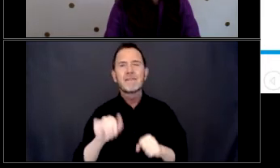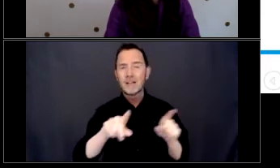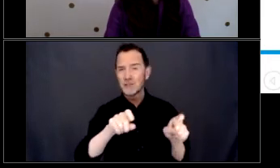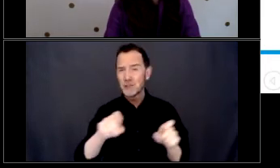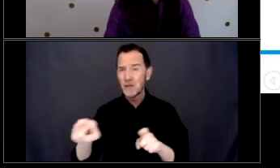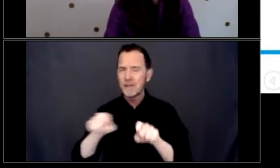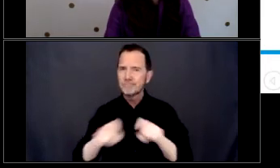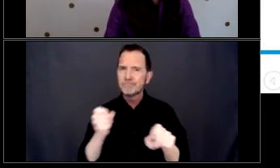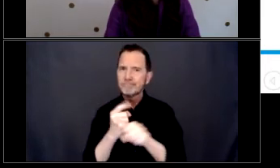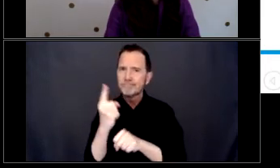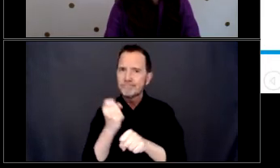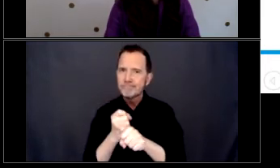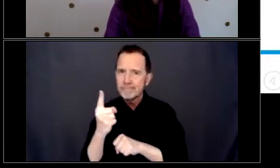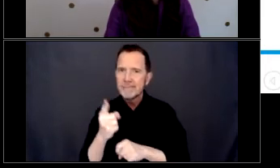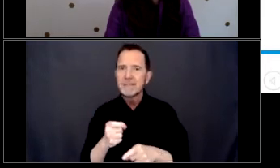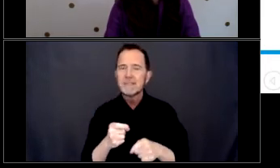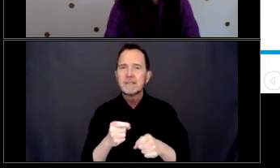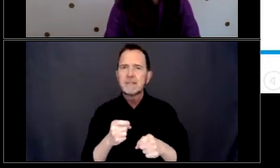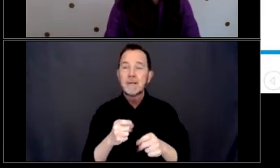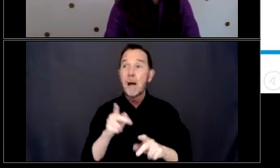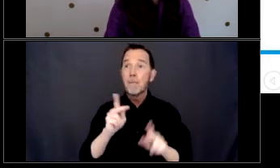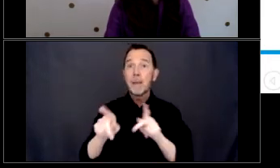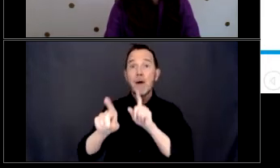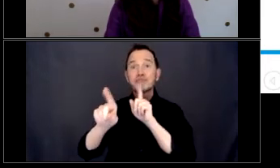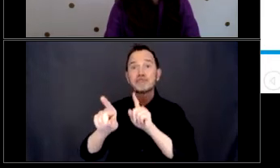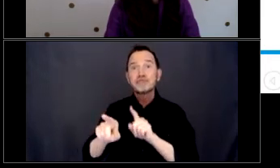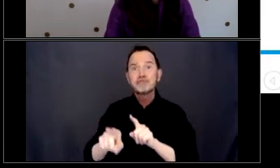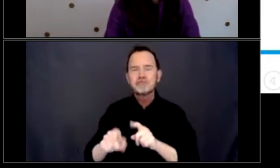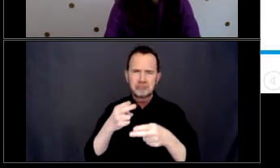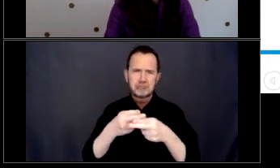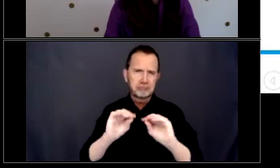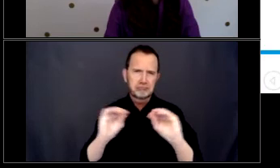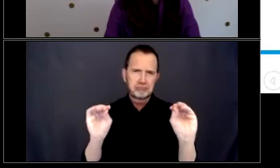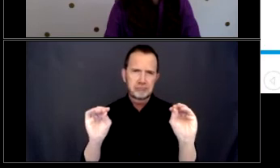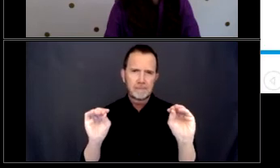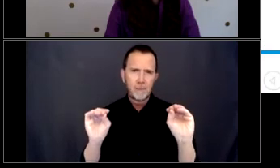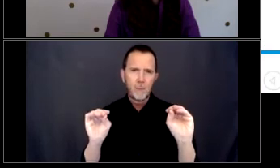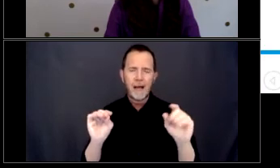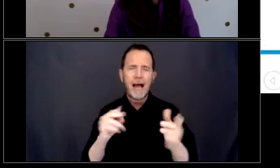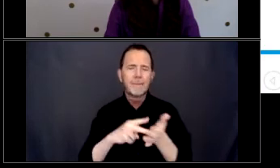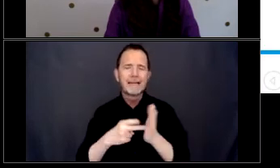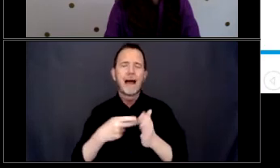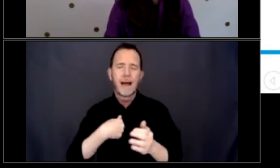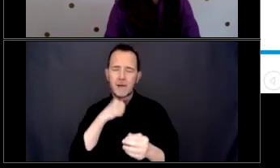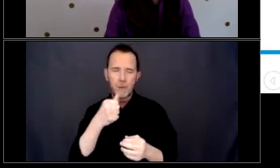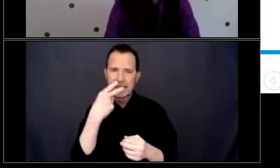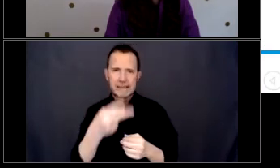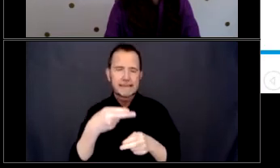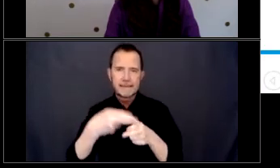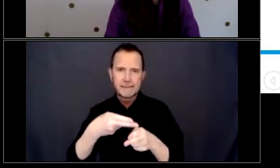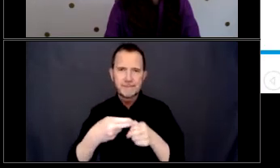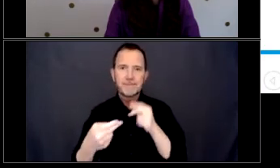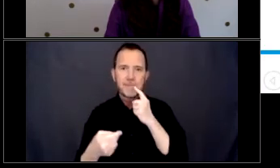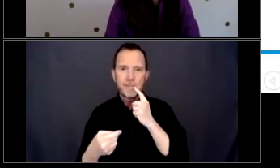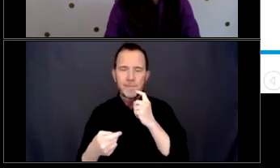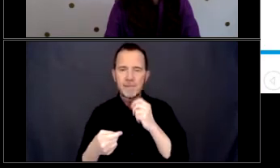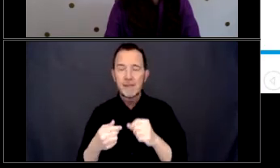It's tracked by it's anonymous, right? But it's tracked, well, I should say it's anonymous to me, but my team's results